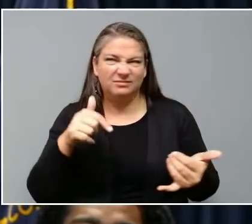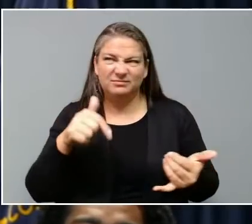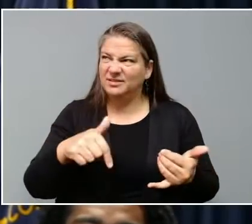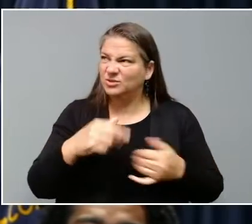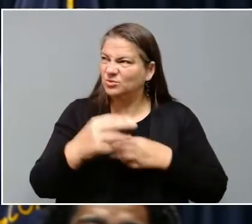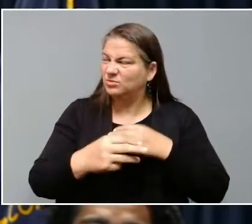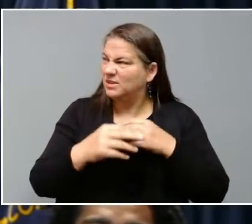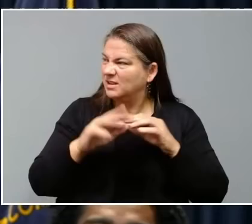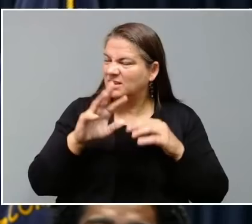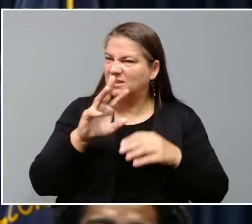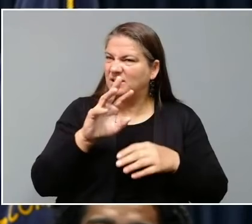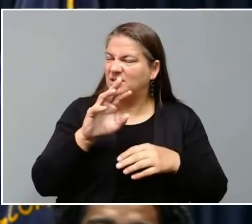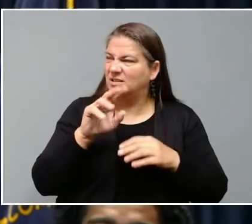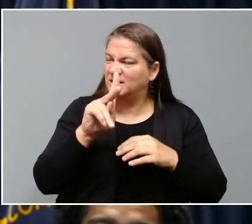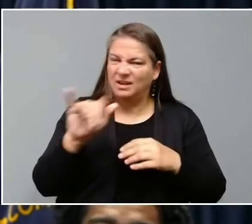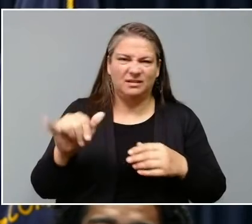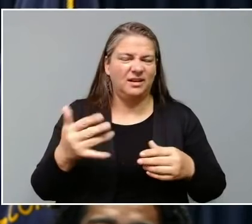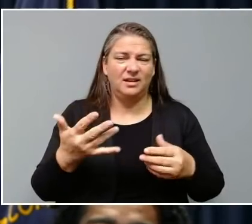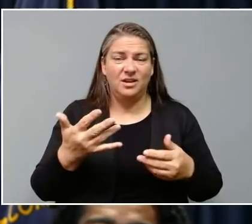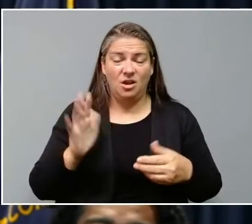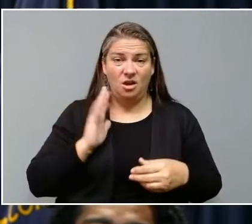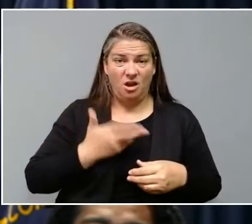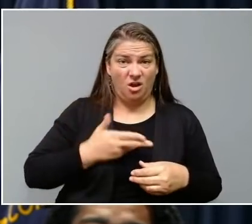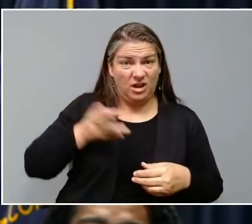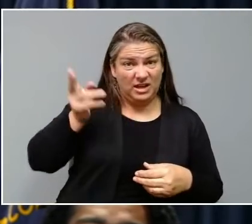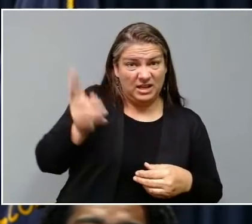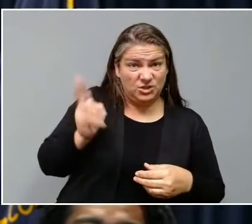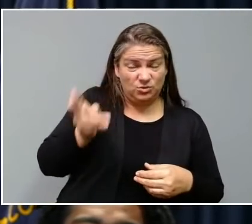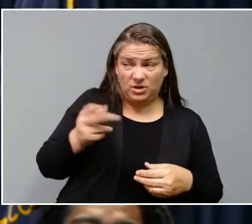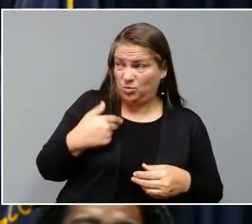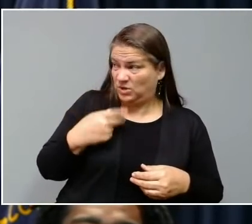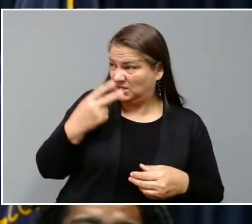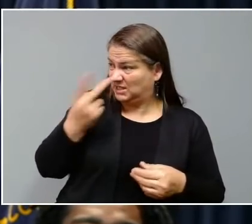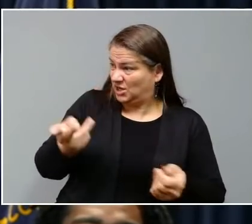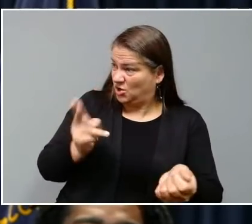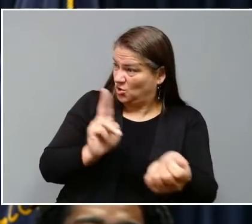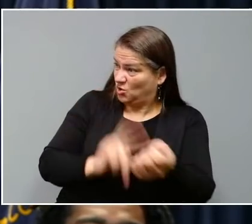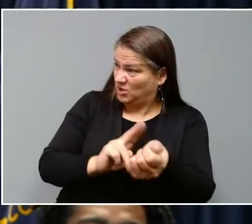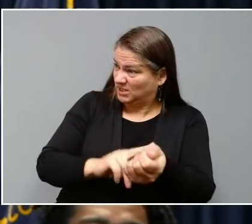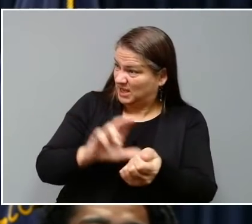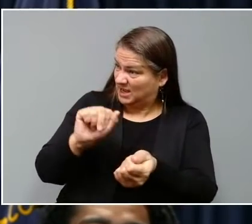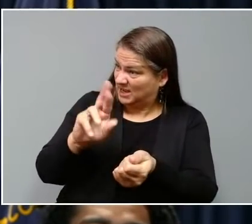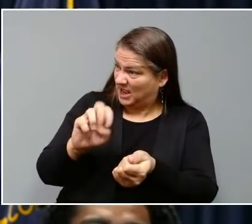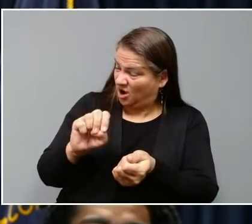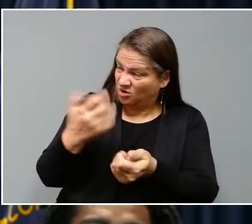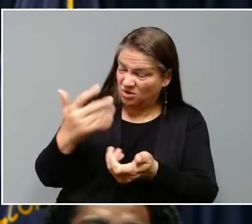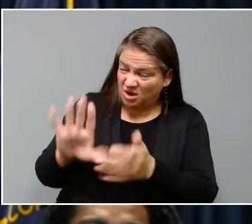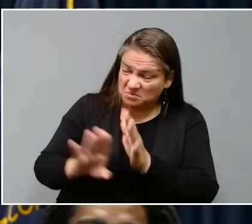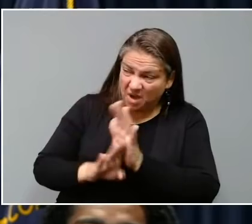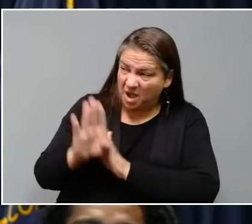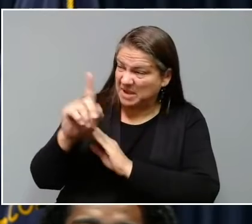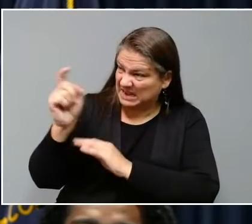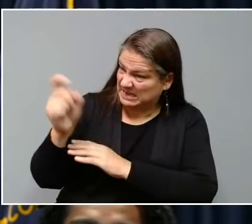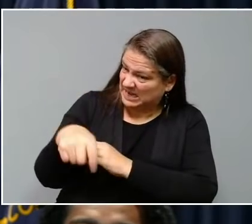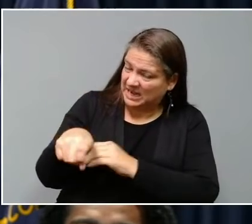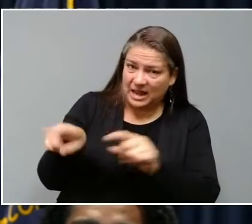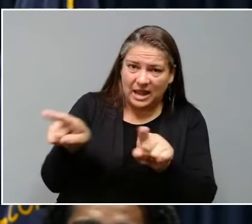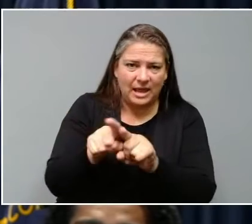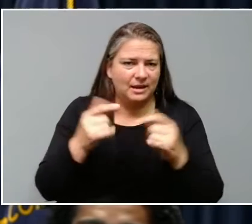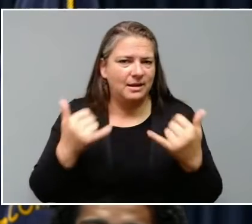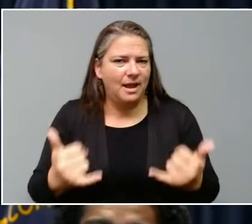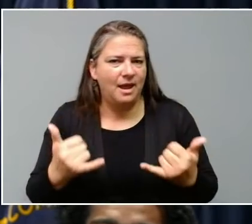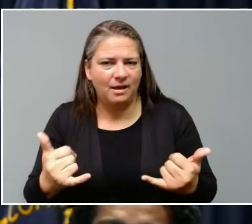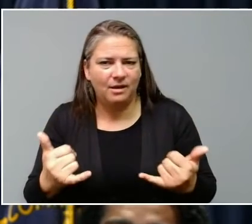before in our history have we ever seen the need for nursing care like we see it today. We are receiving